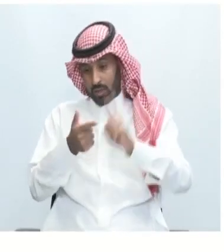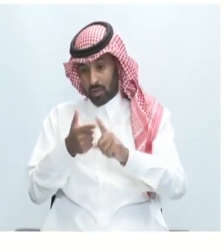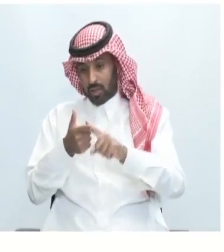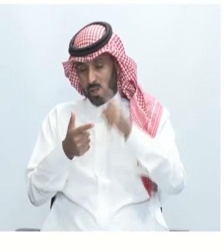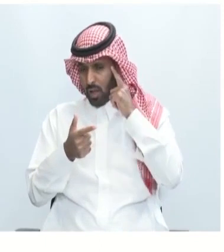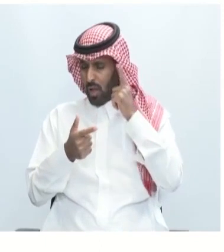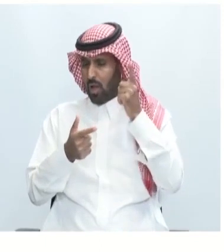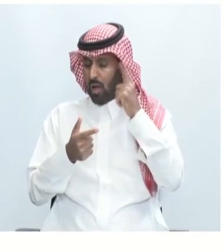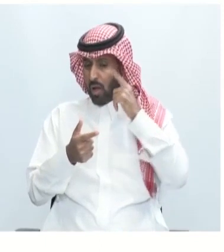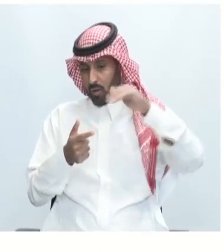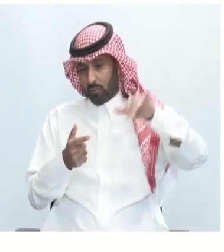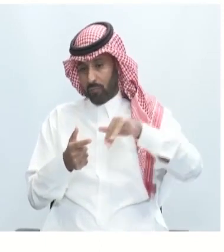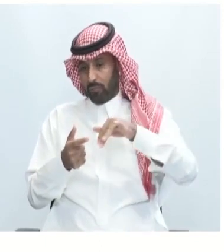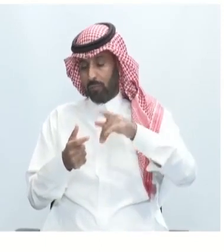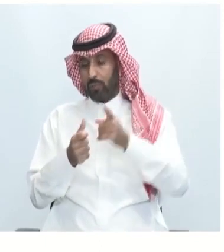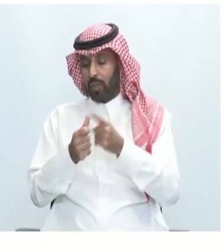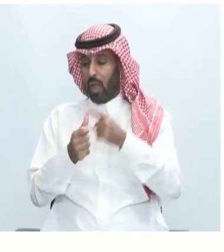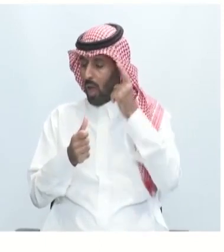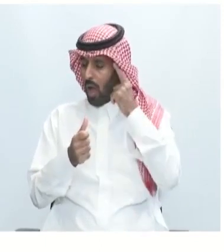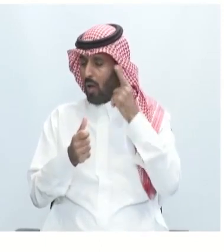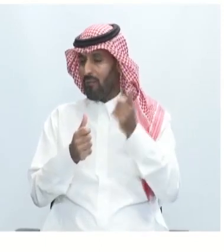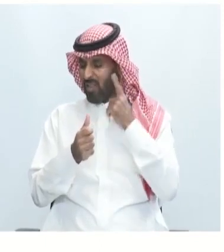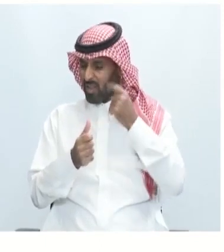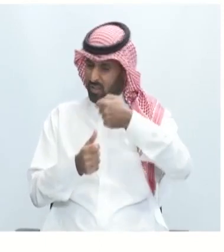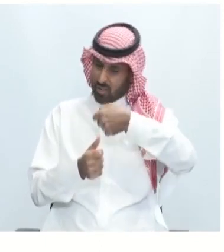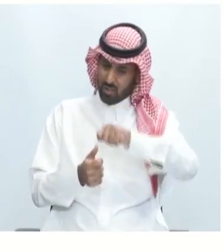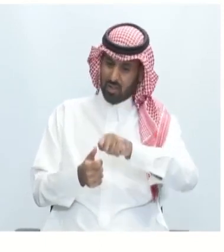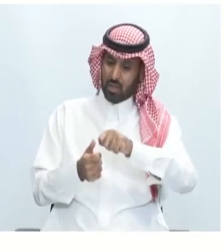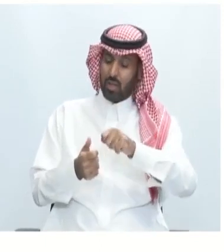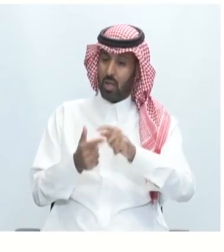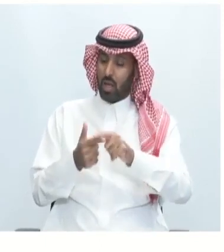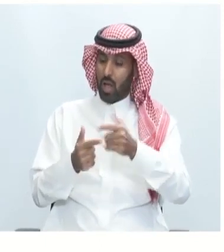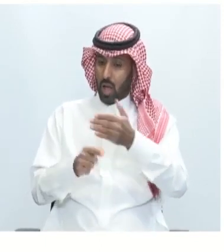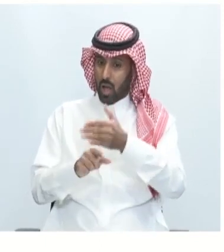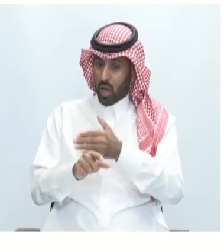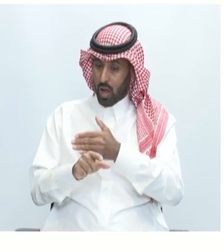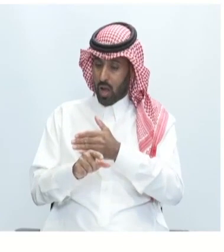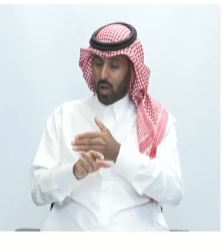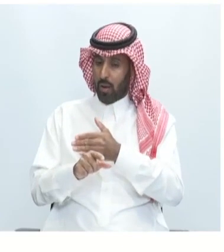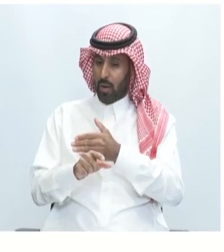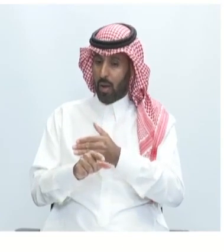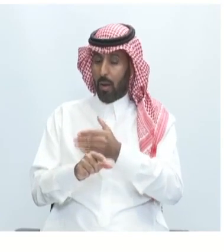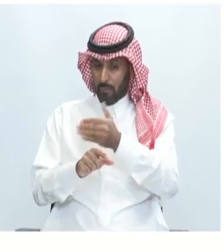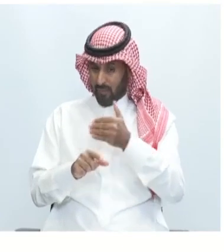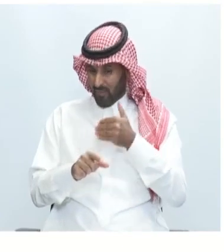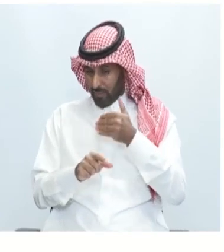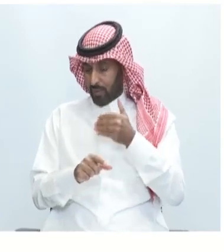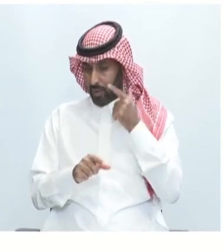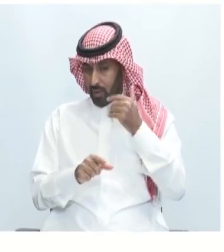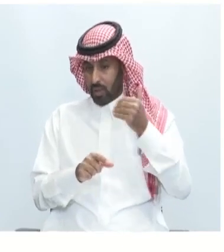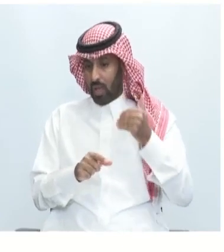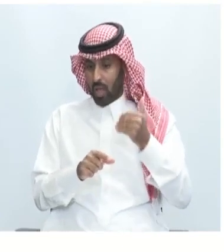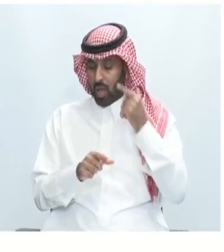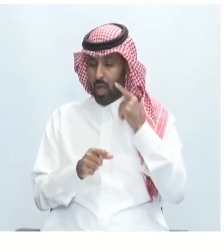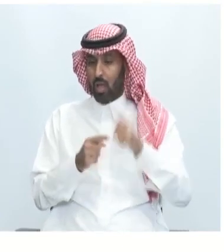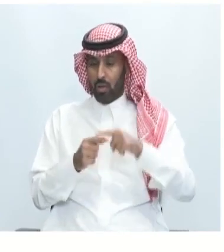perfect. We say Riku had forgotten to lock the door before. This is the key word here. This is the word to relate